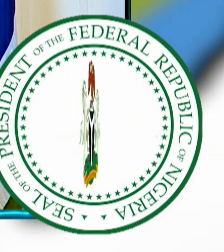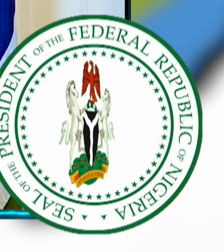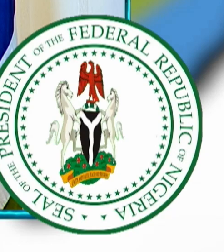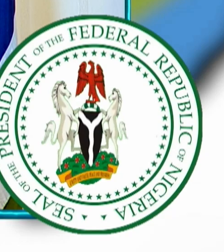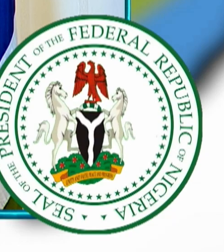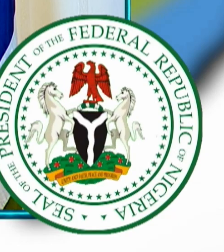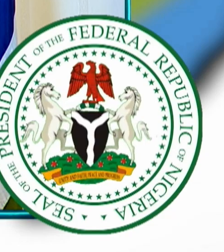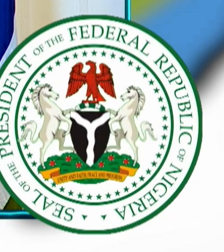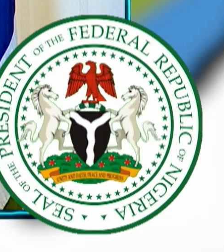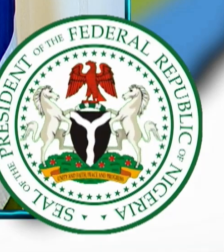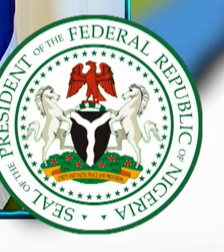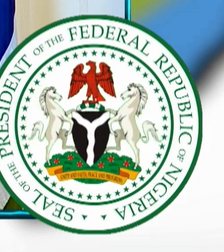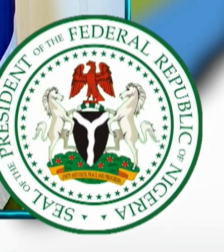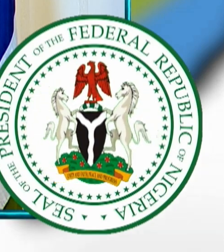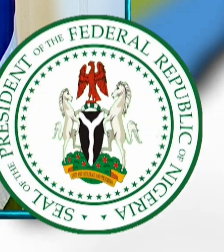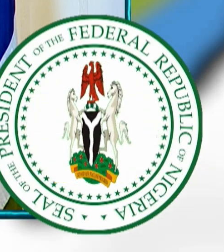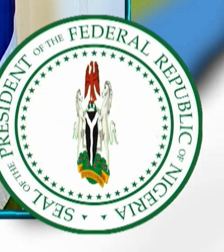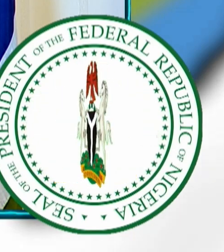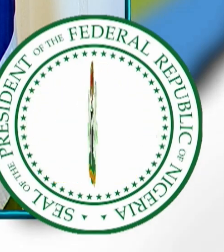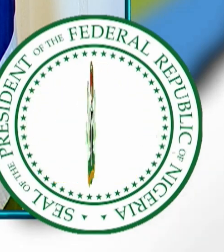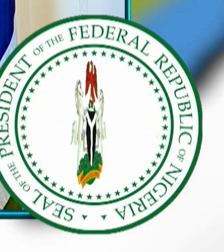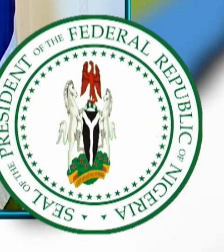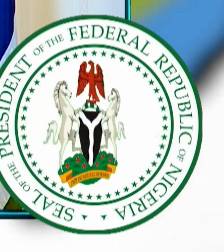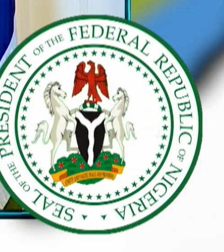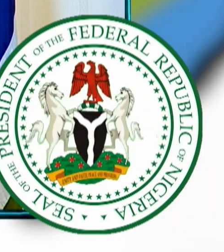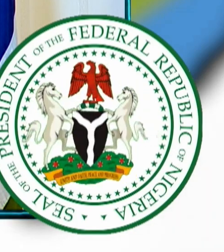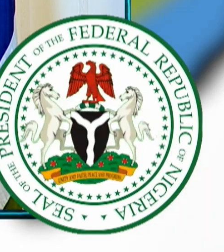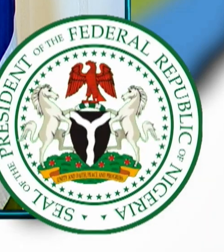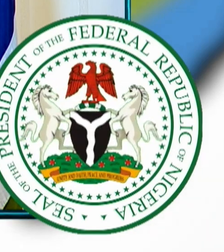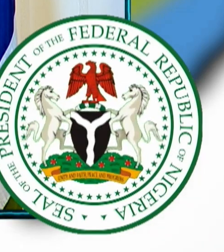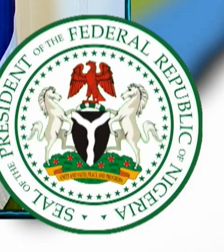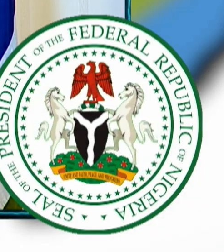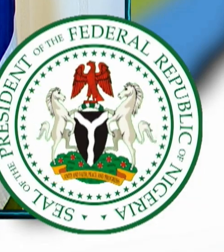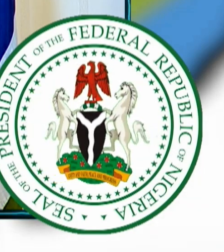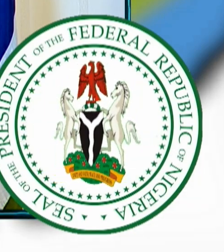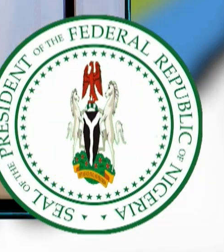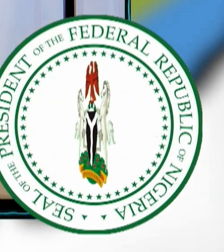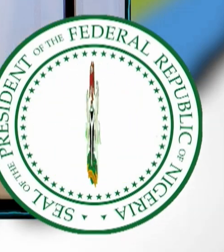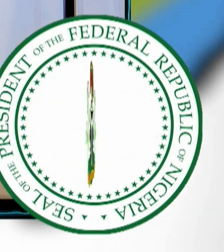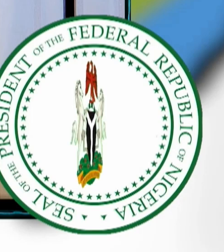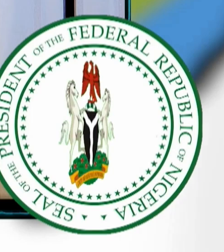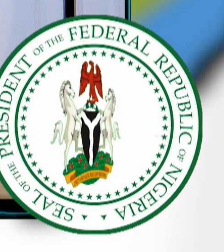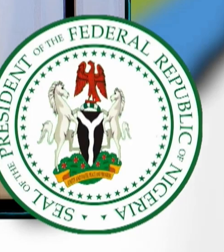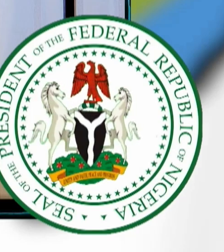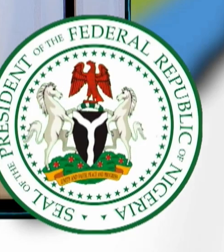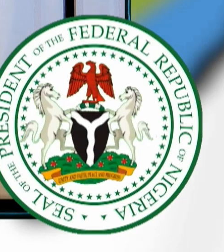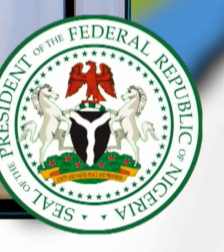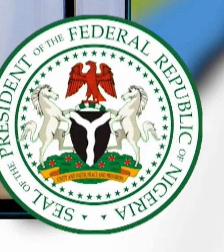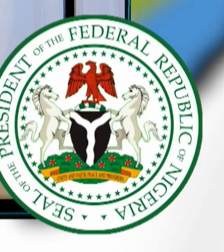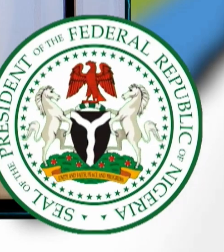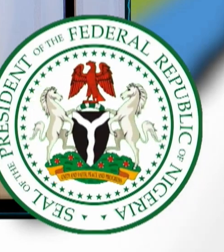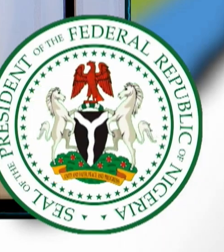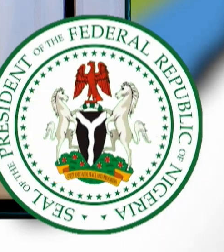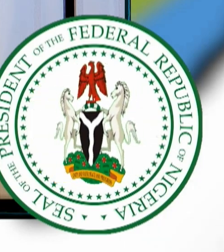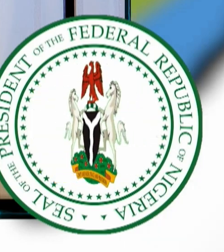and technical jobs that will make them globally competitive. This program,